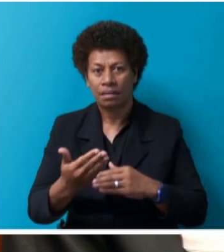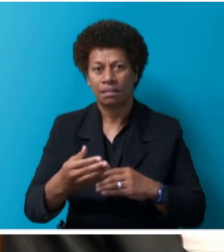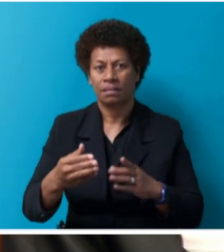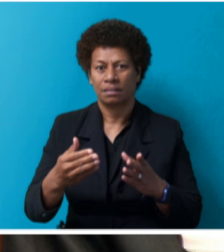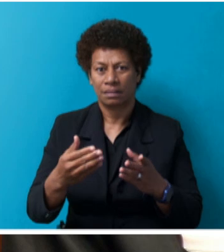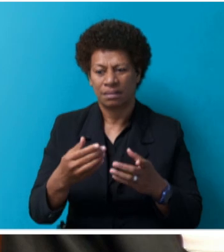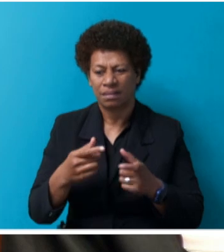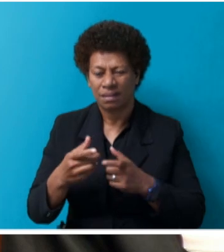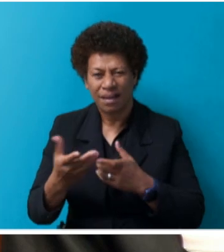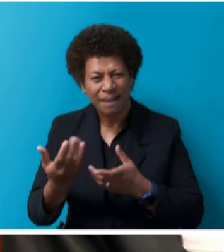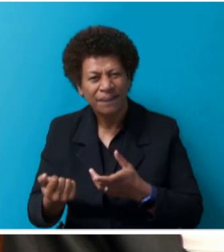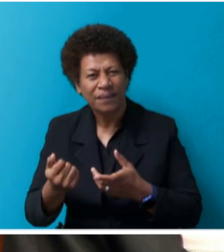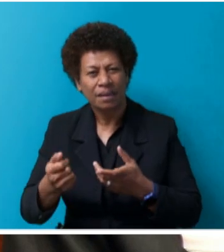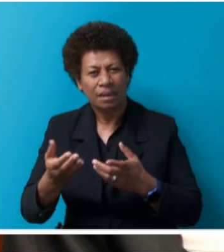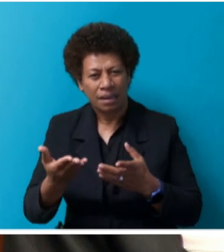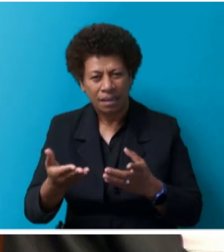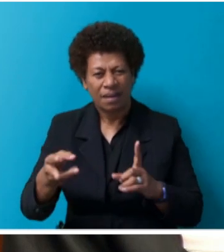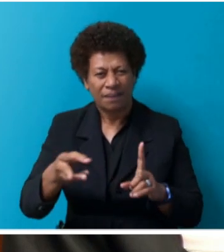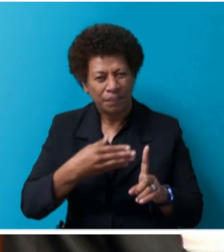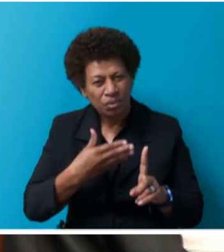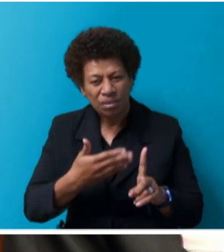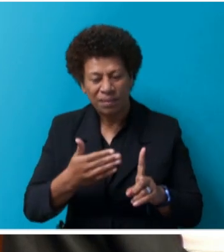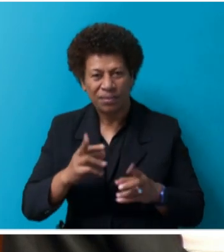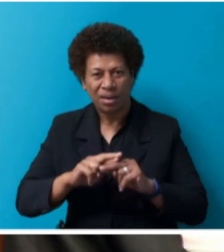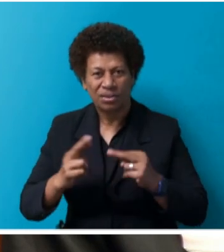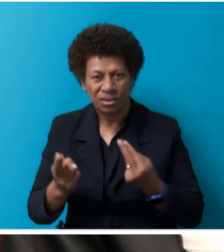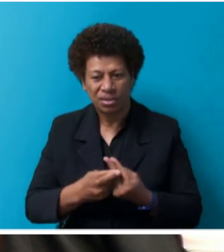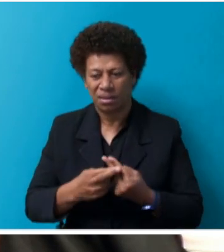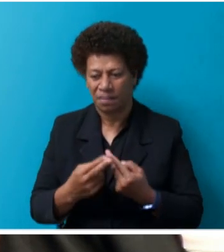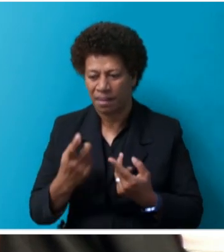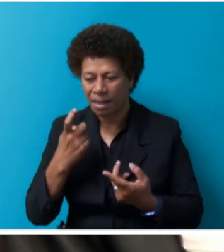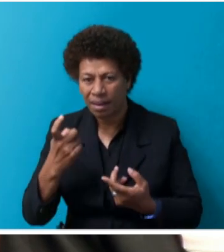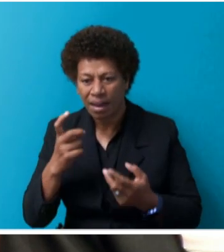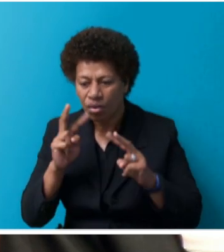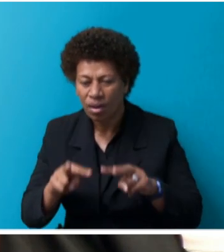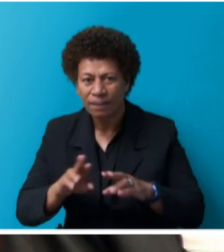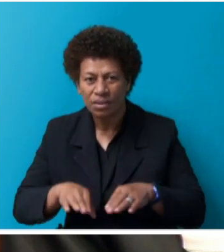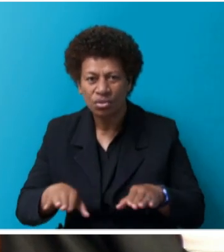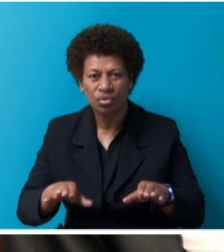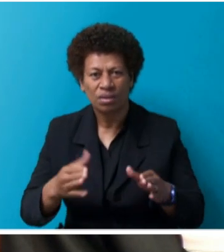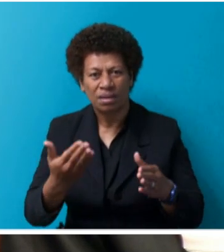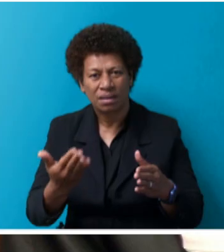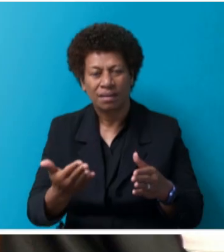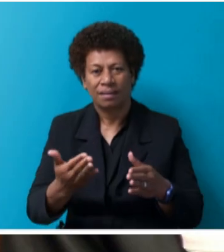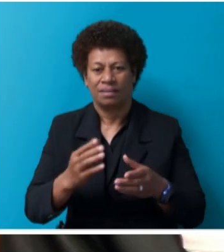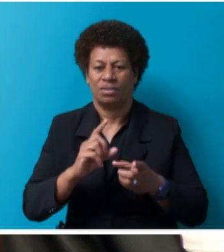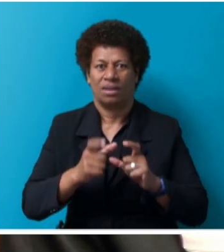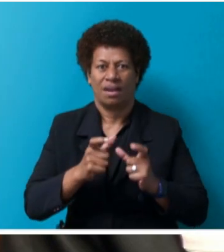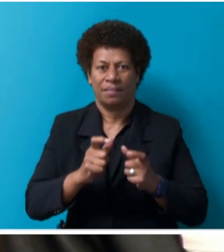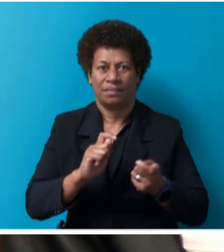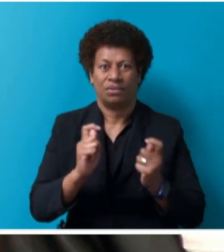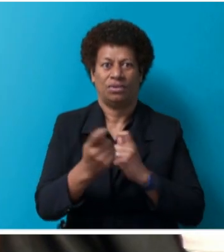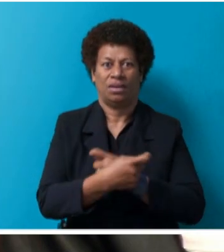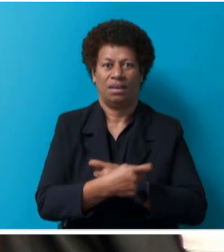relationships, managing caregiving responsibilities, addressing the impacts of climate change, and confronting restrictive social